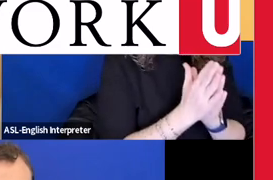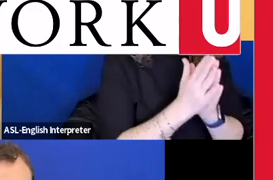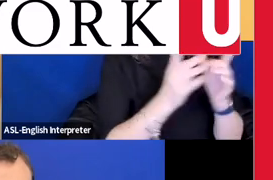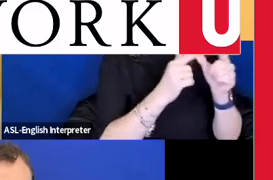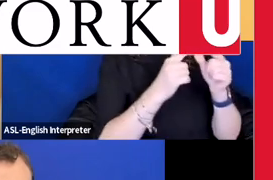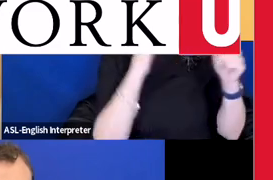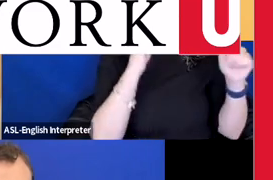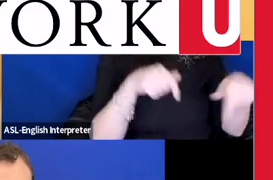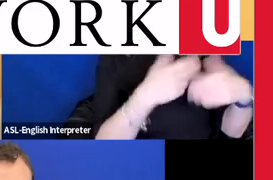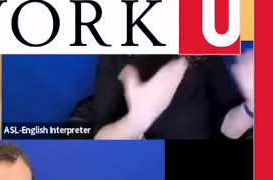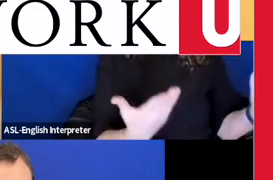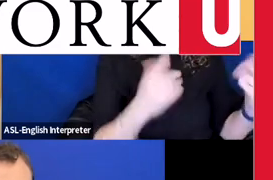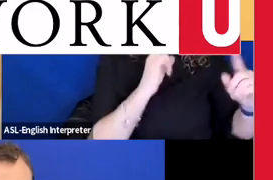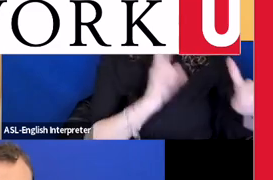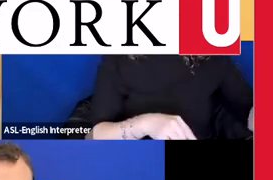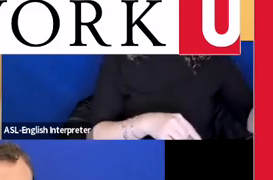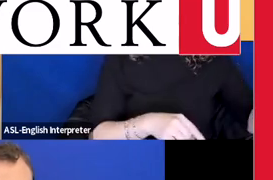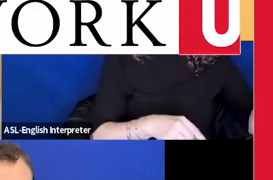produce an answer.